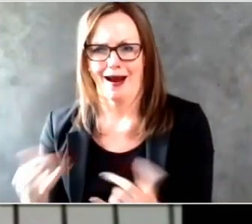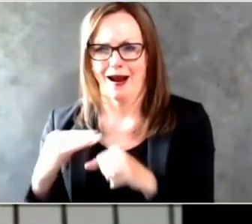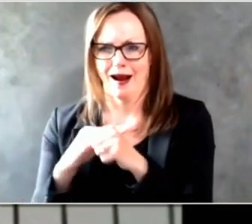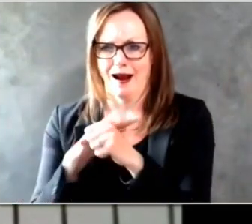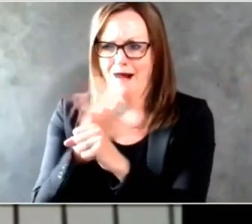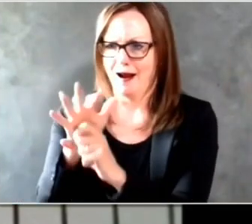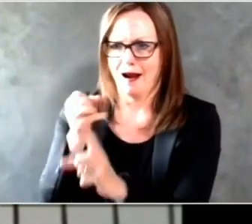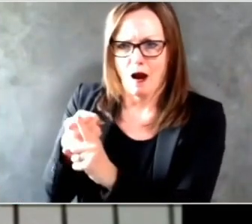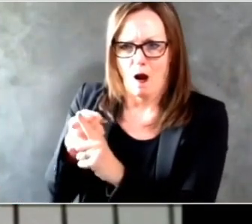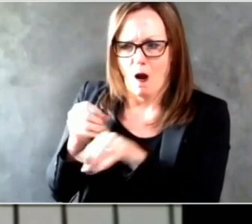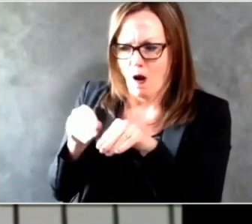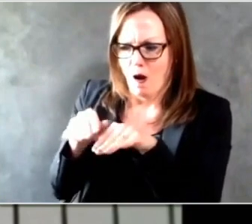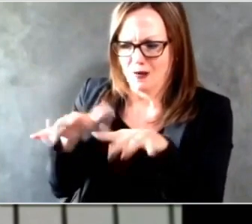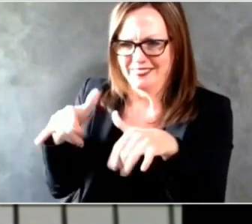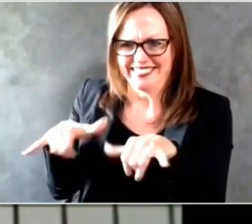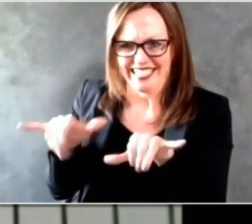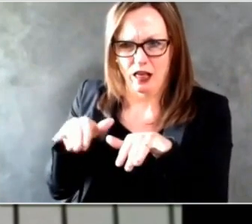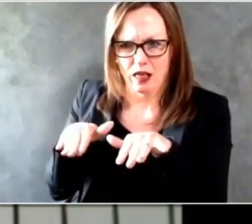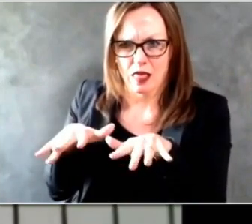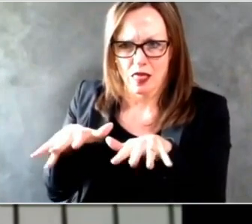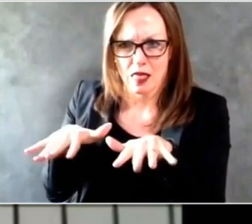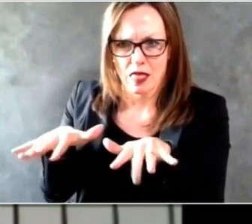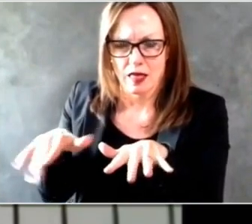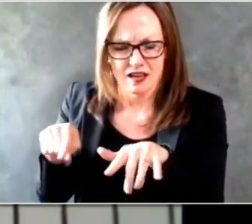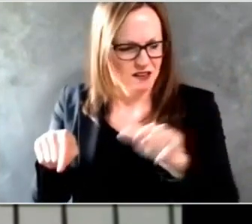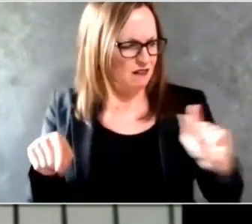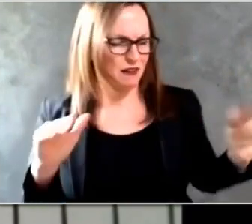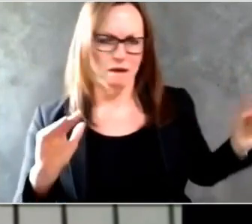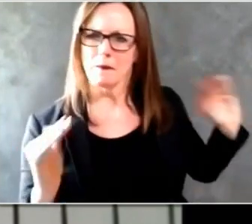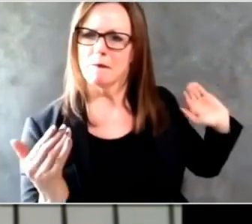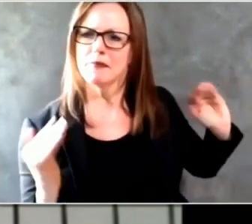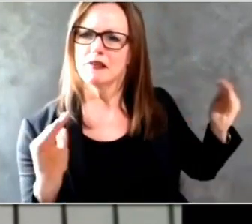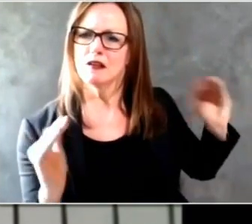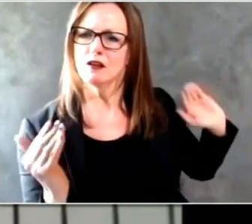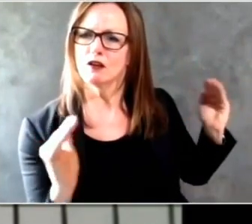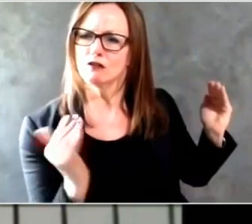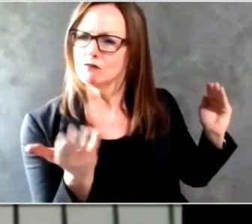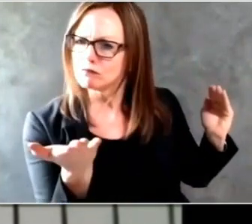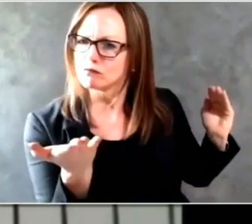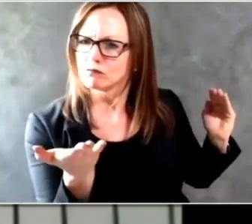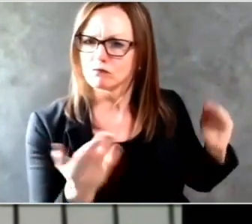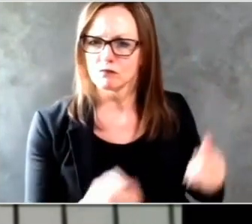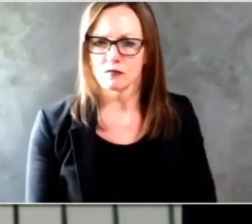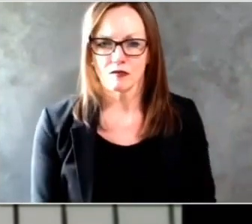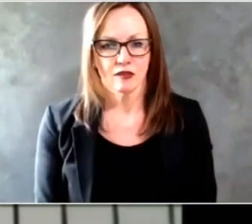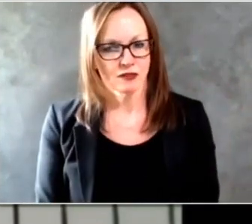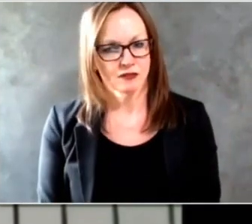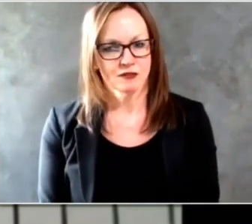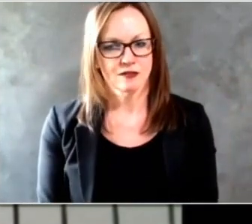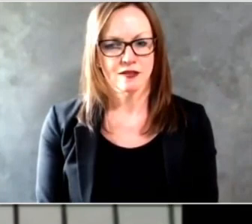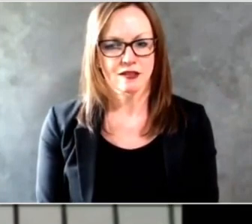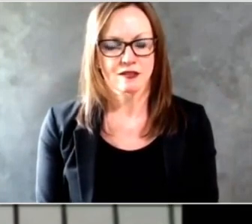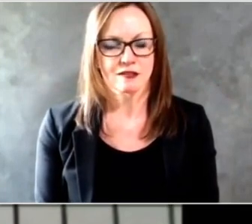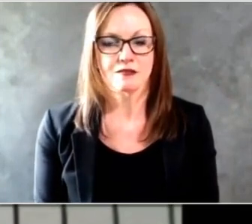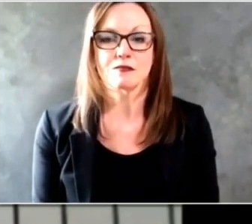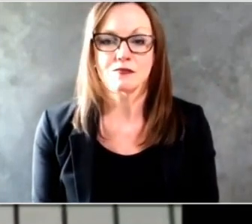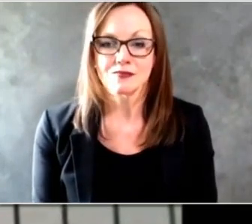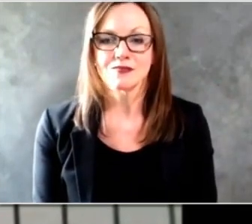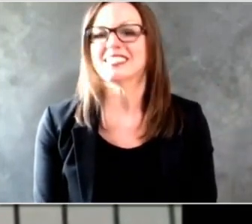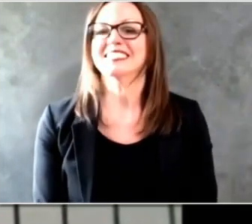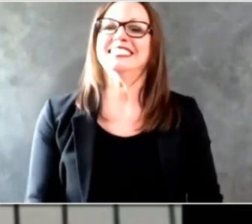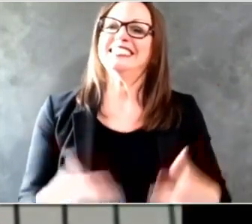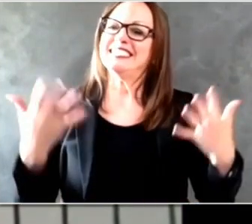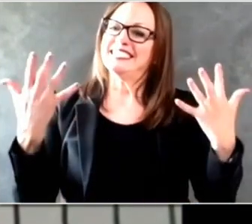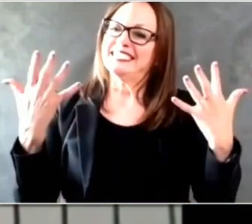available, and the metrics that we're using did not exist in March. So we don't have a direct